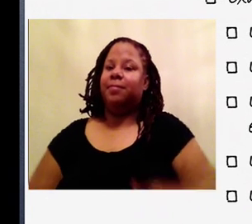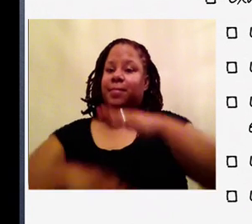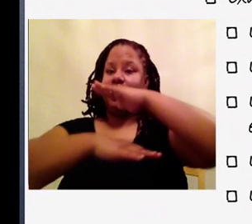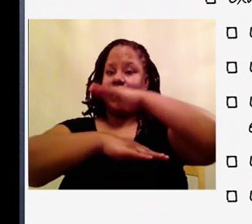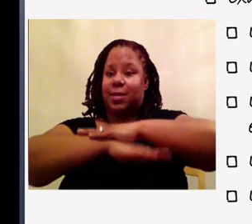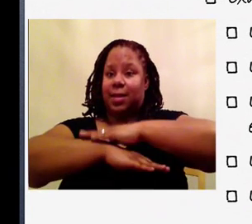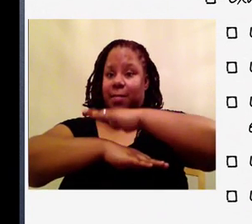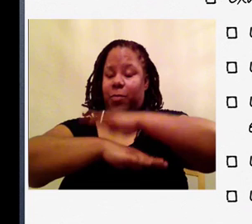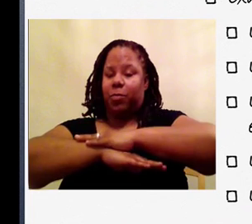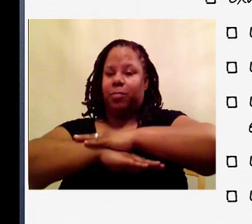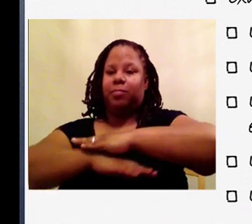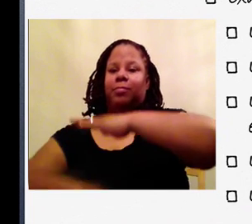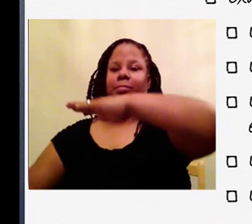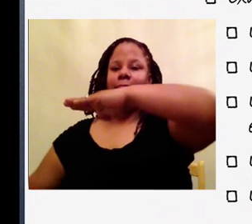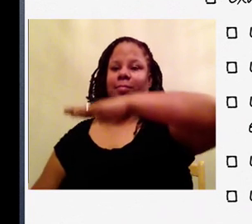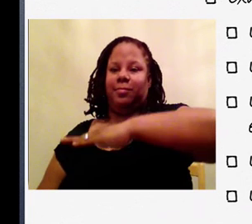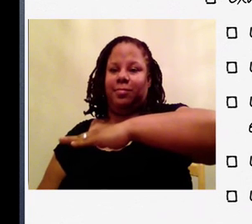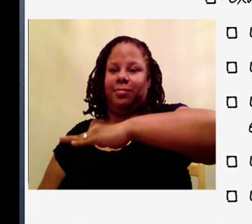forward,